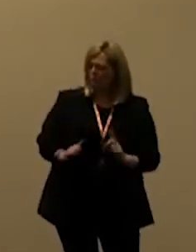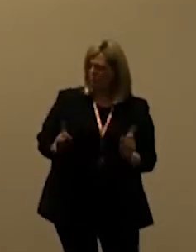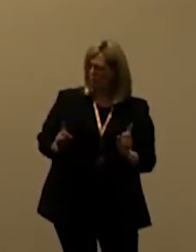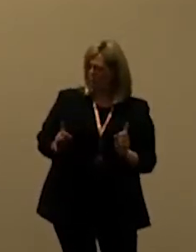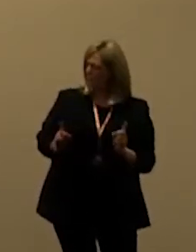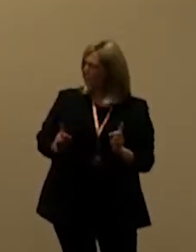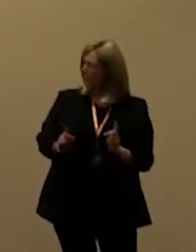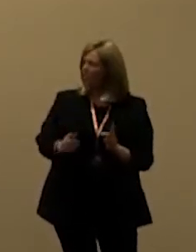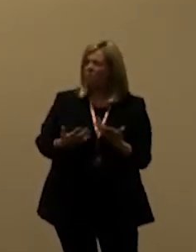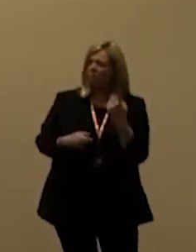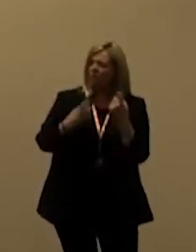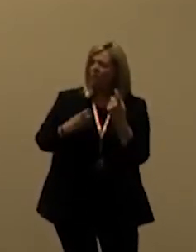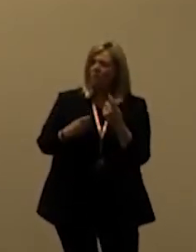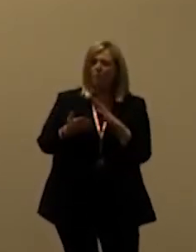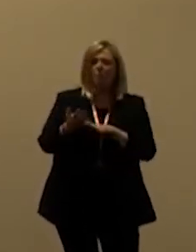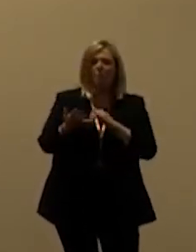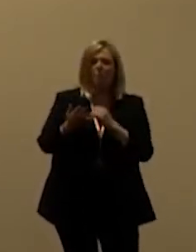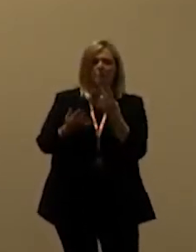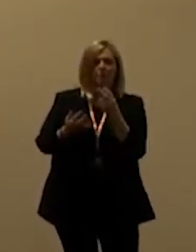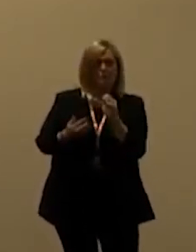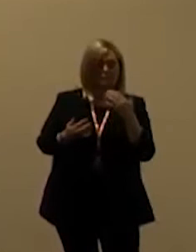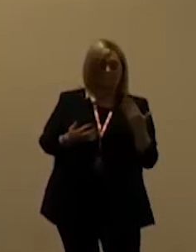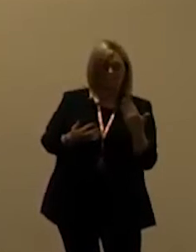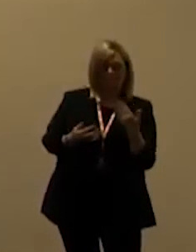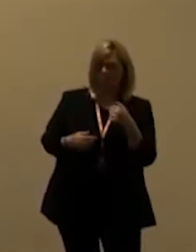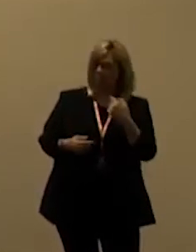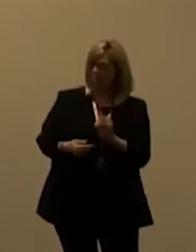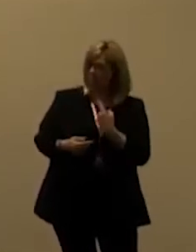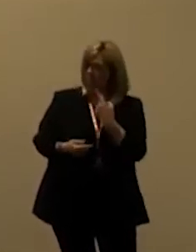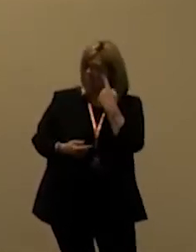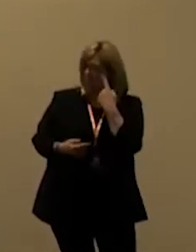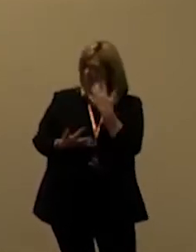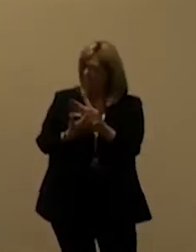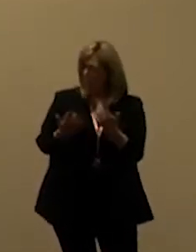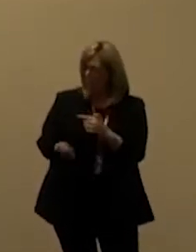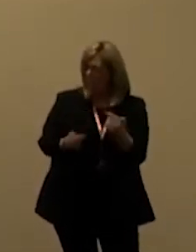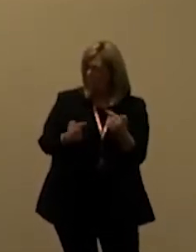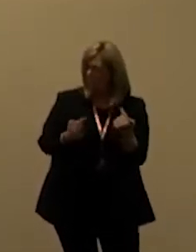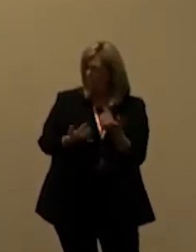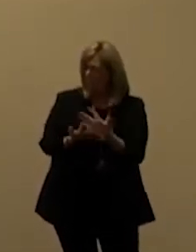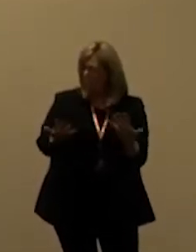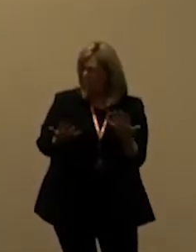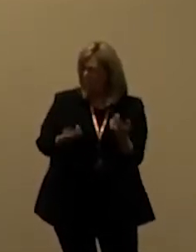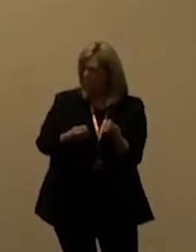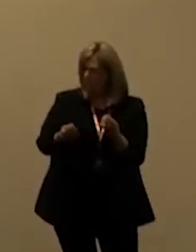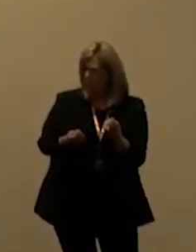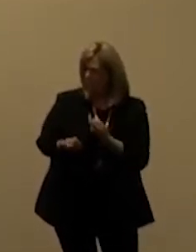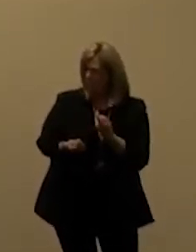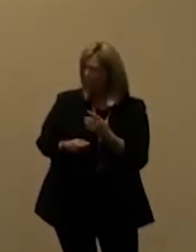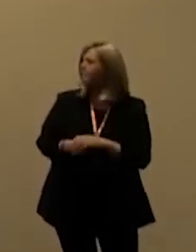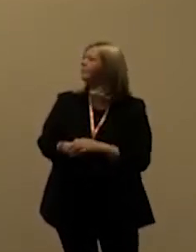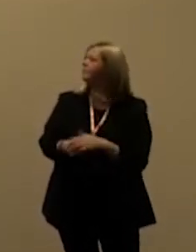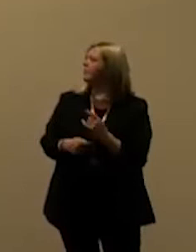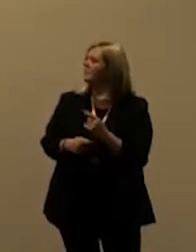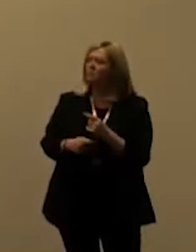typically when dealing with Microsoft 365 administration. And for me, there's a lot of challenges that we face today as administrators. We've